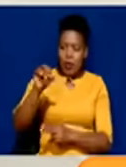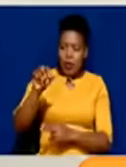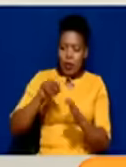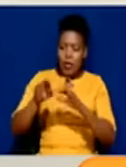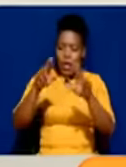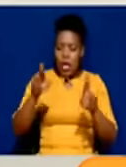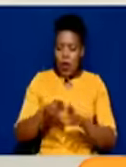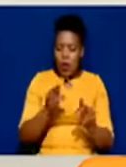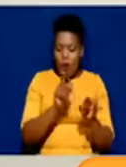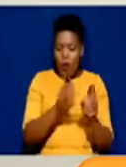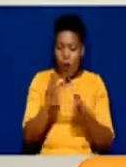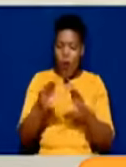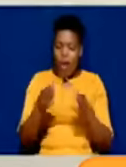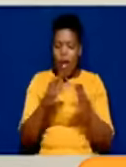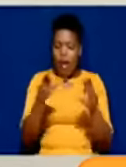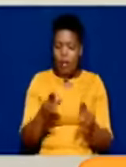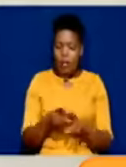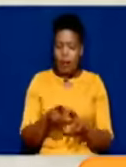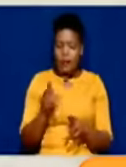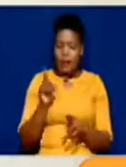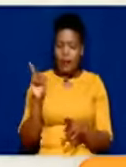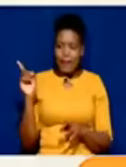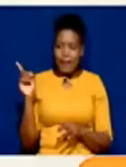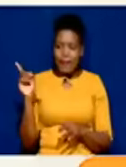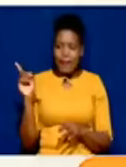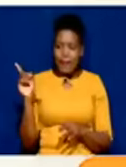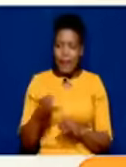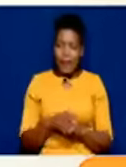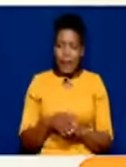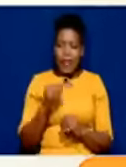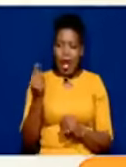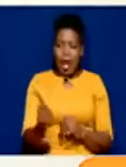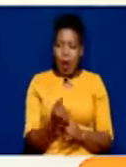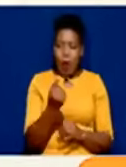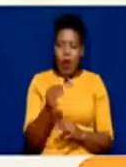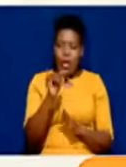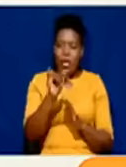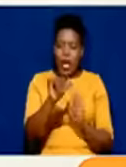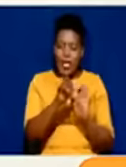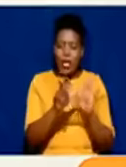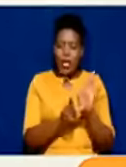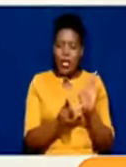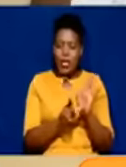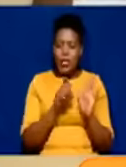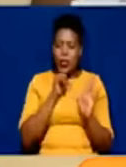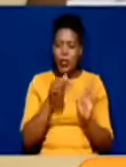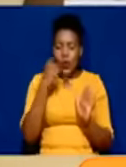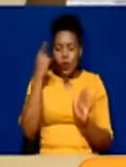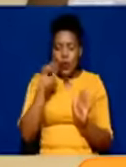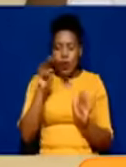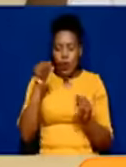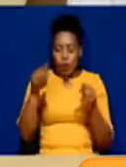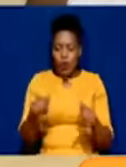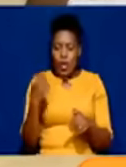lesson. Please, spare my handwriting. Only this lesson won't be just for